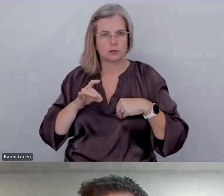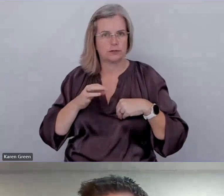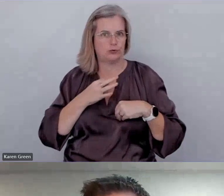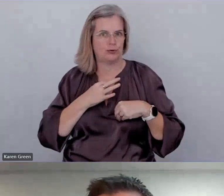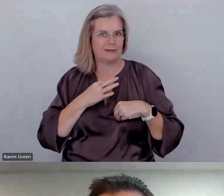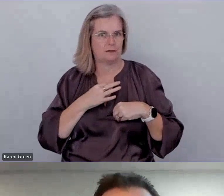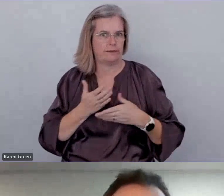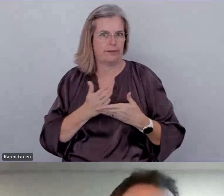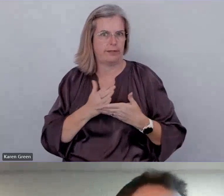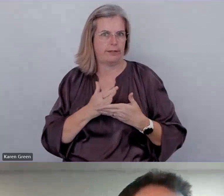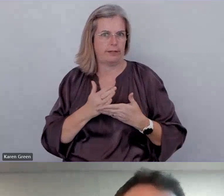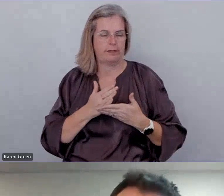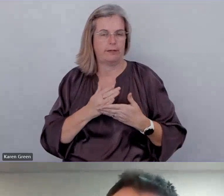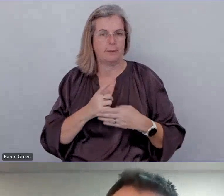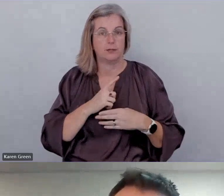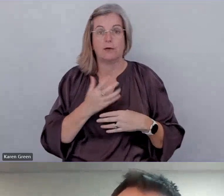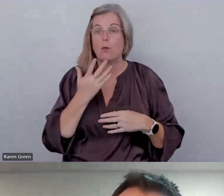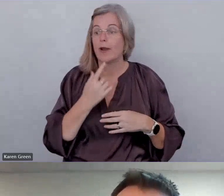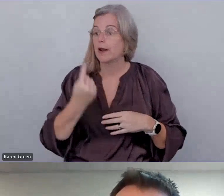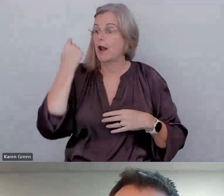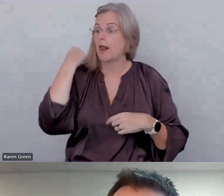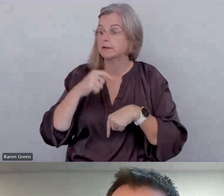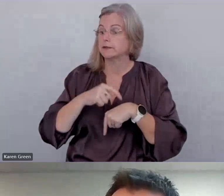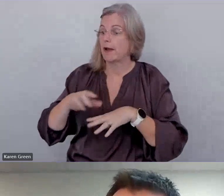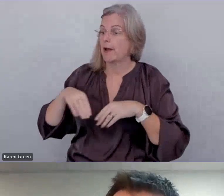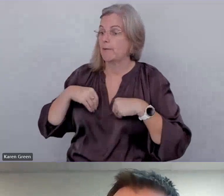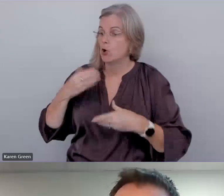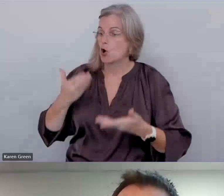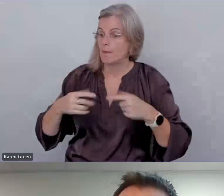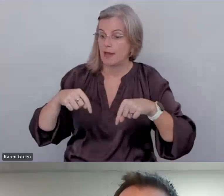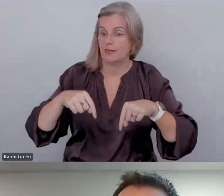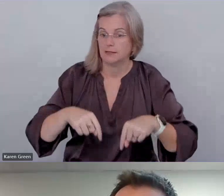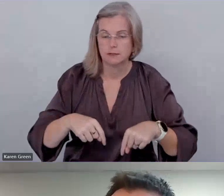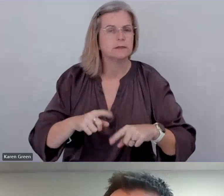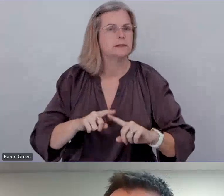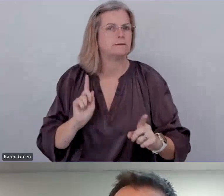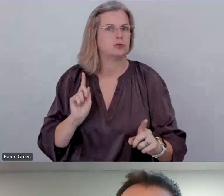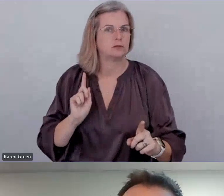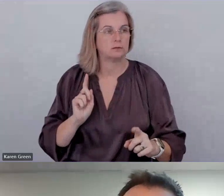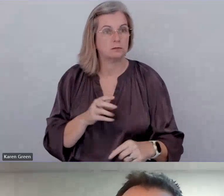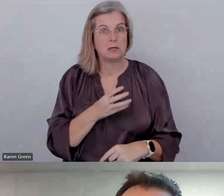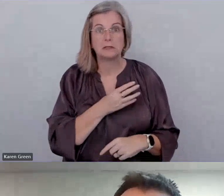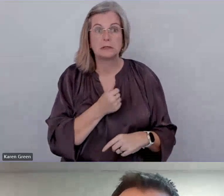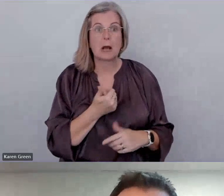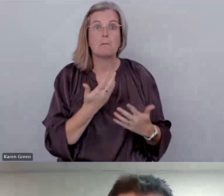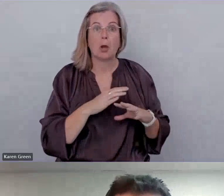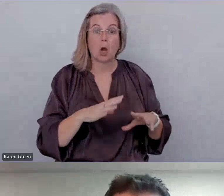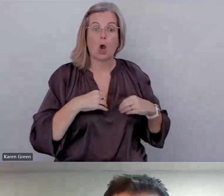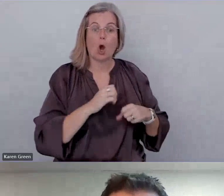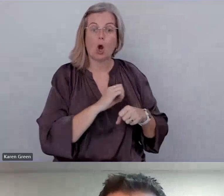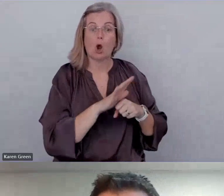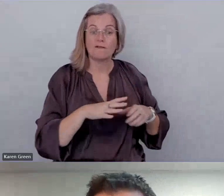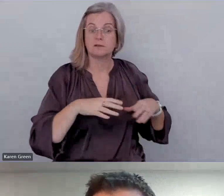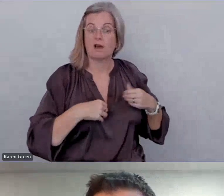time you had it. And there is numerous occasions where people have had COVID several times and been fine, and then they have it again and they're really